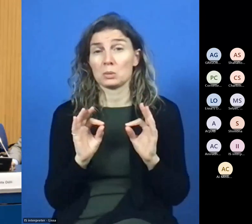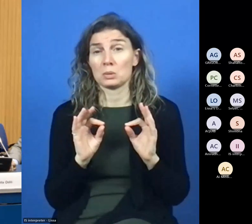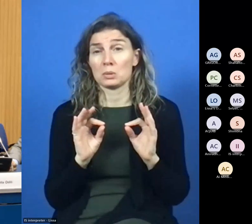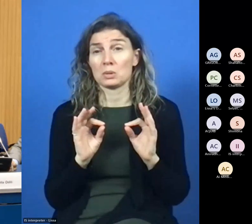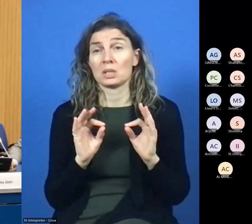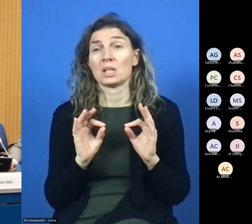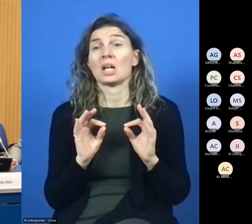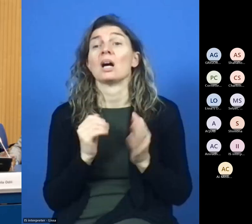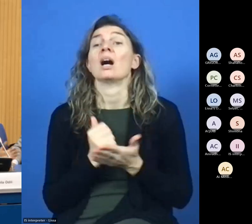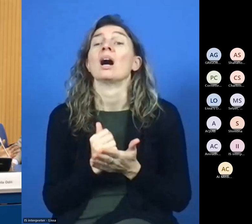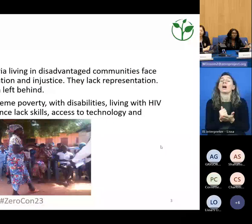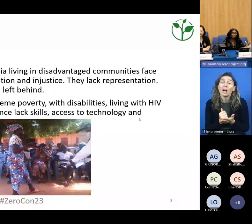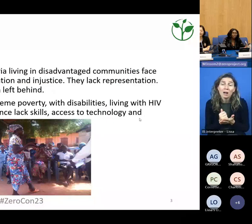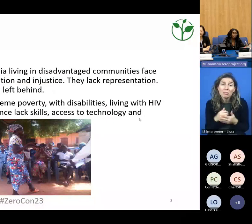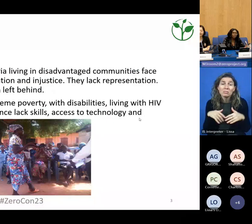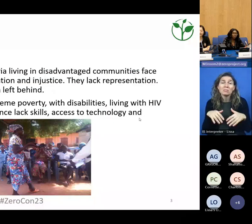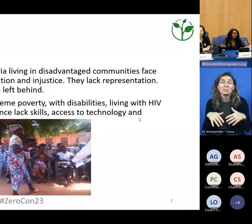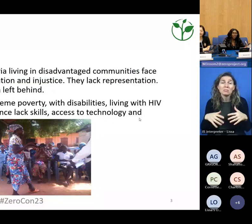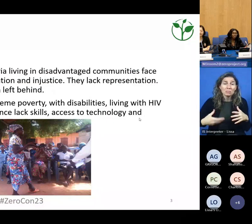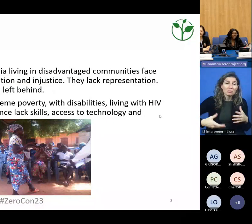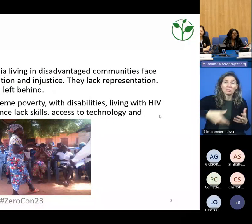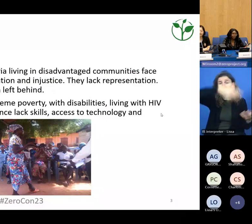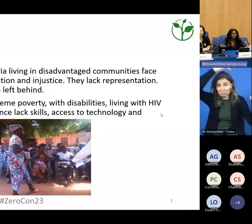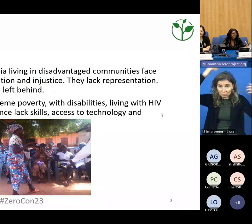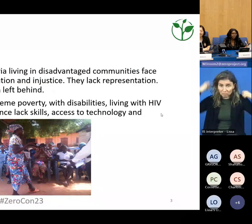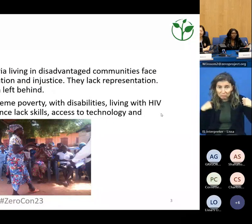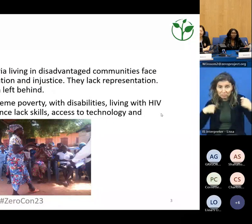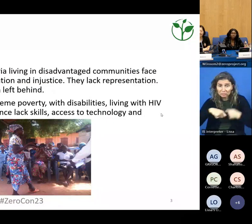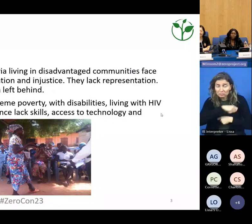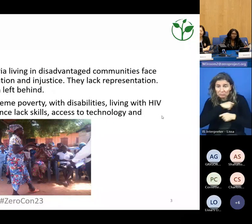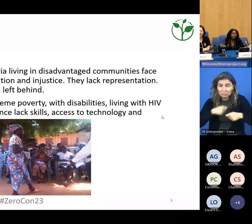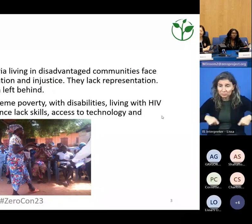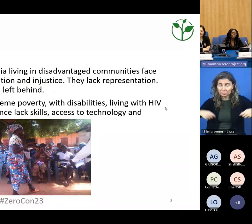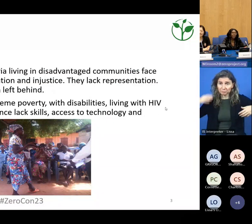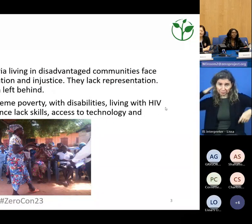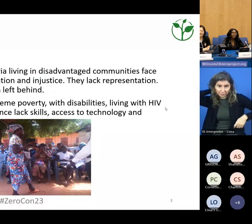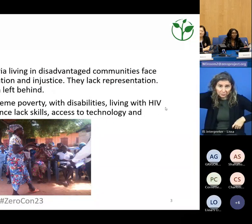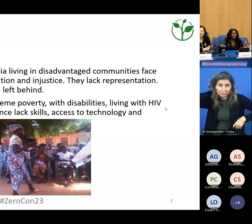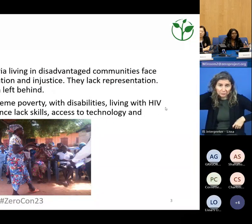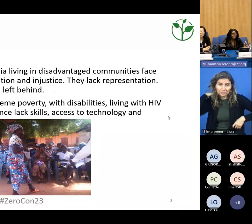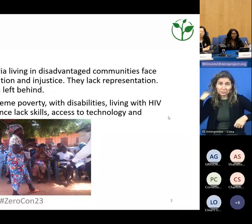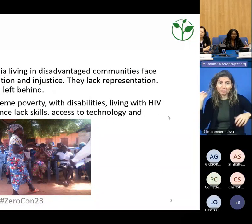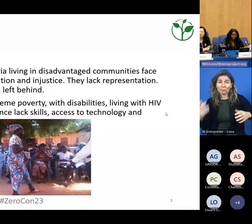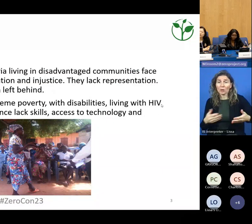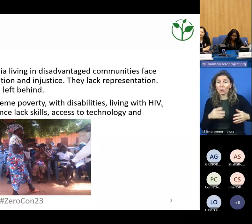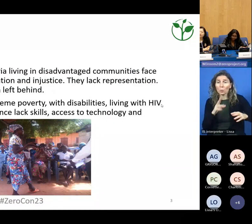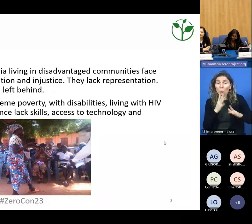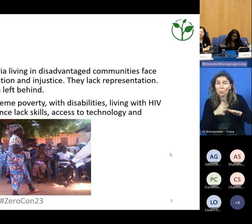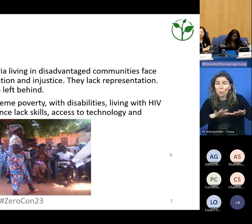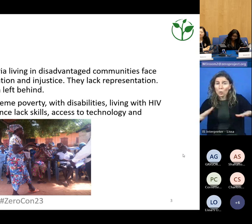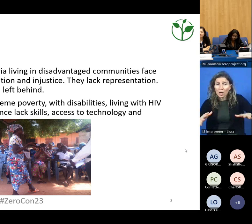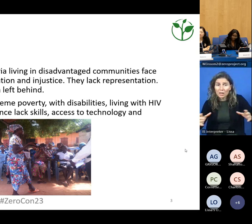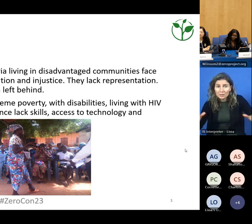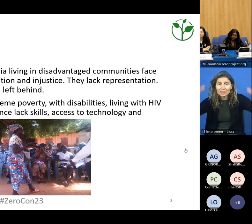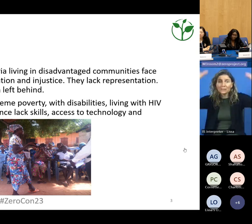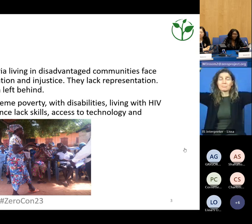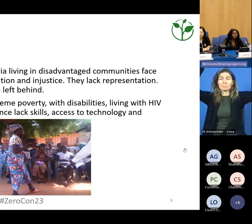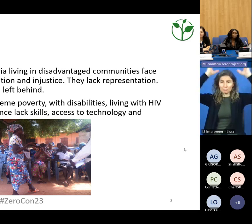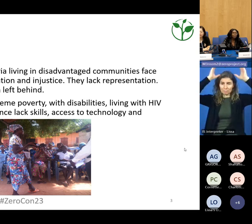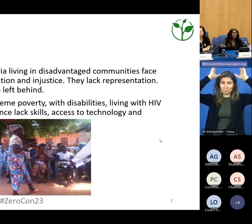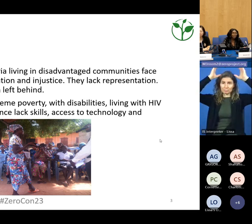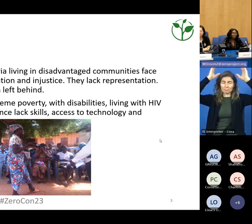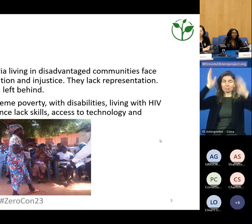back, puts sachets of water in a pan, places it on her head, and sets out to the market.